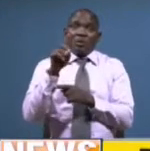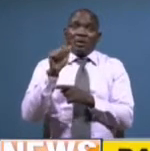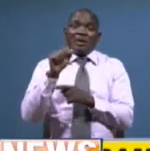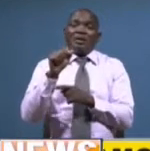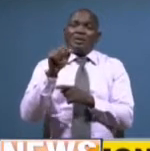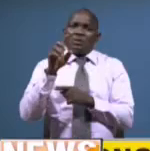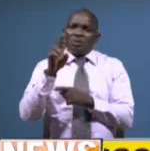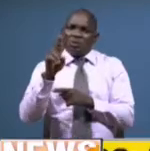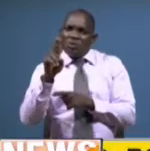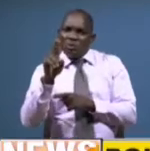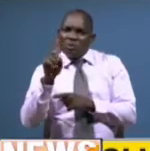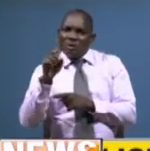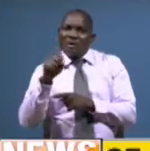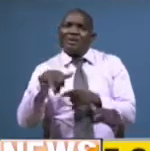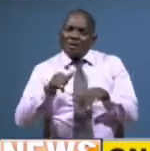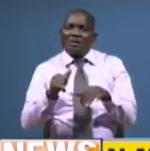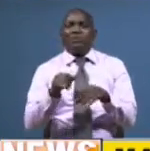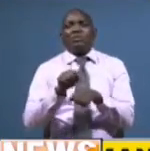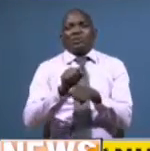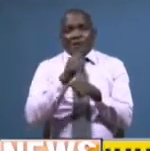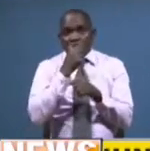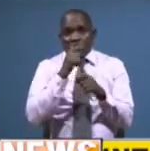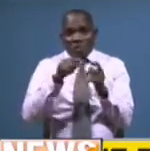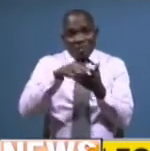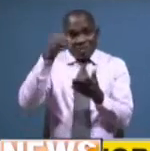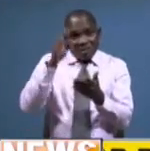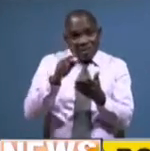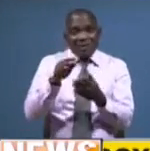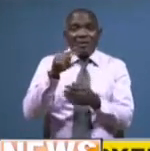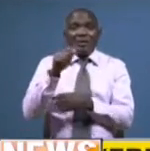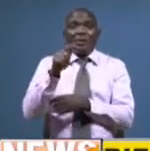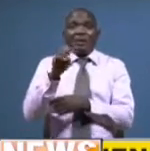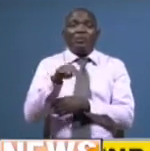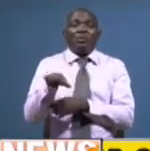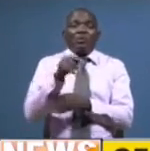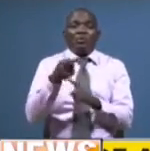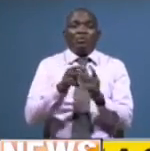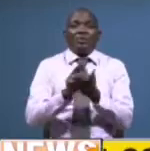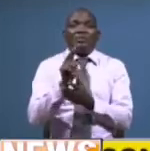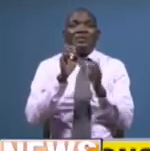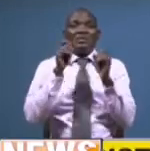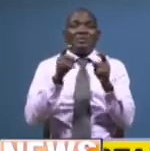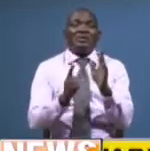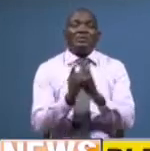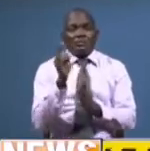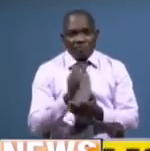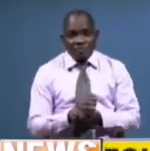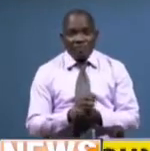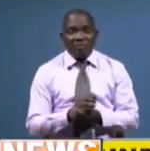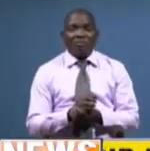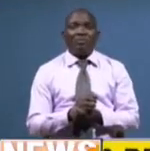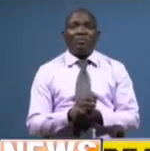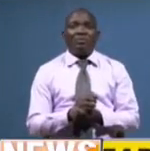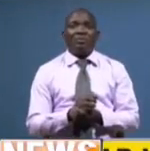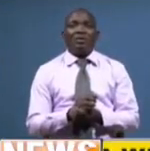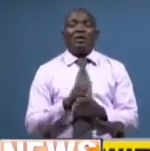to do our community service. Meanwhile, the students of the Tamale campus of the University for Development Studies,